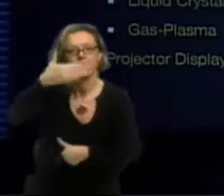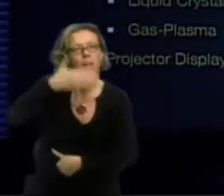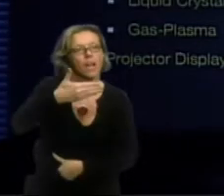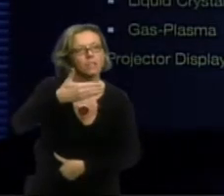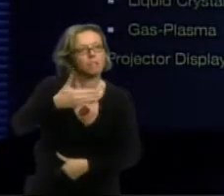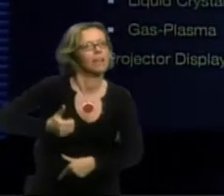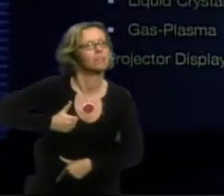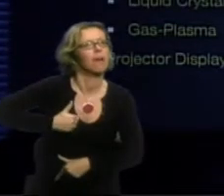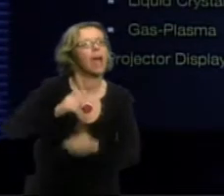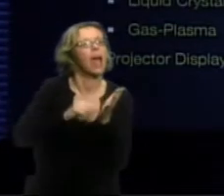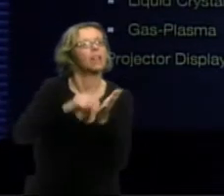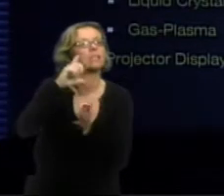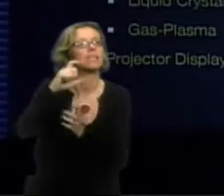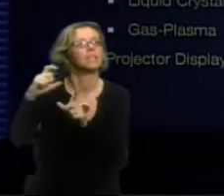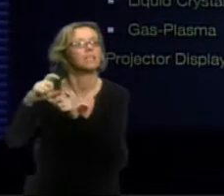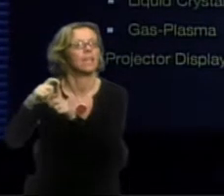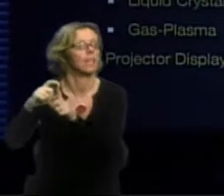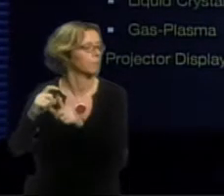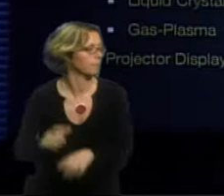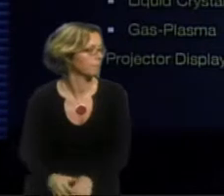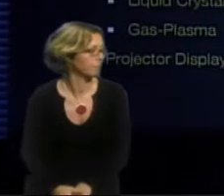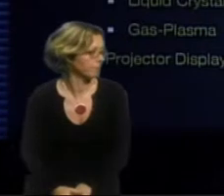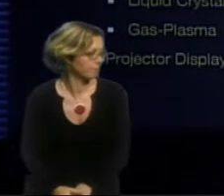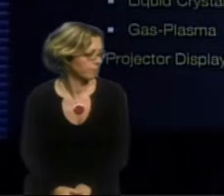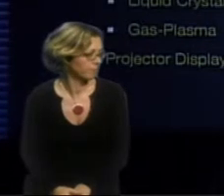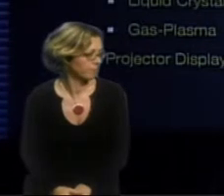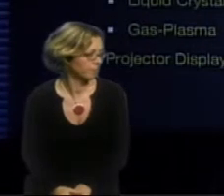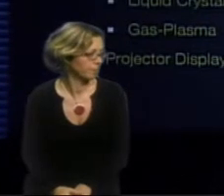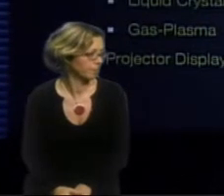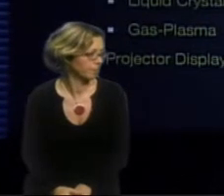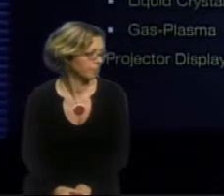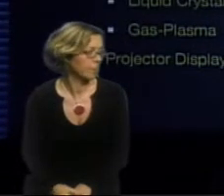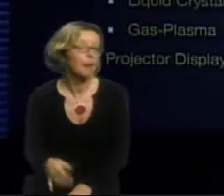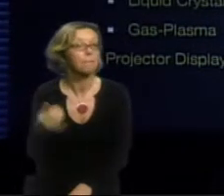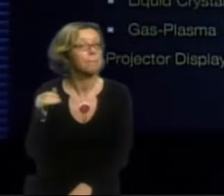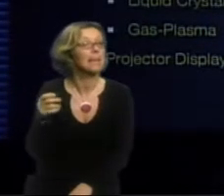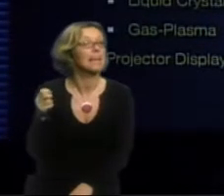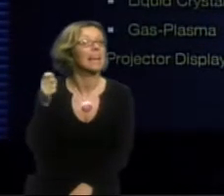LCD, a liquid crystal display. It might in certain circumstances be a gas plasma,